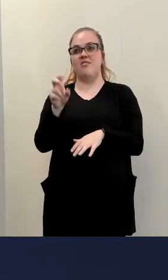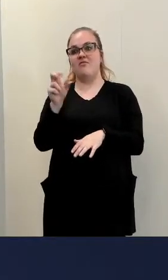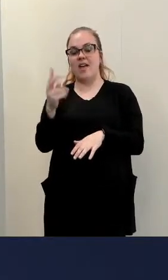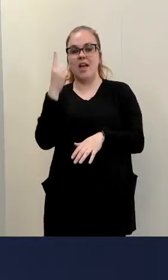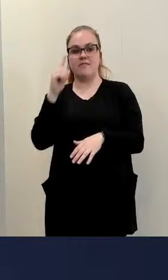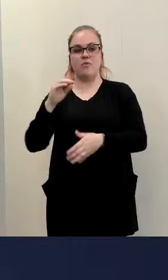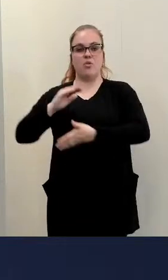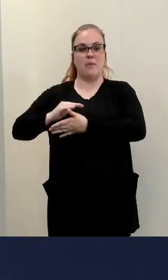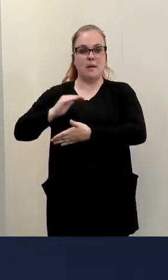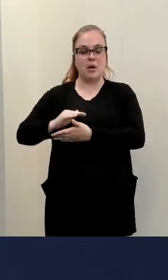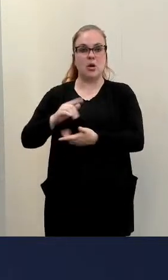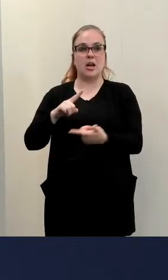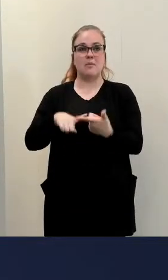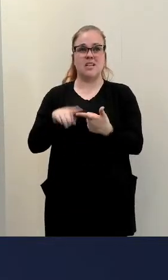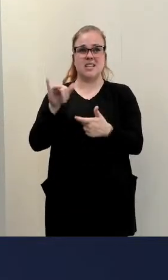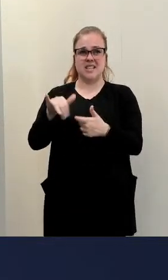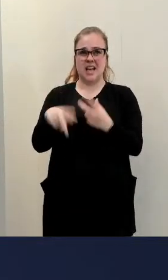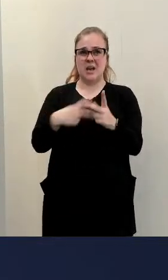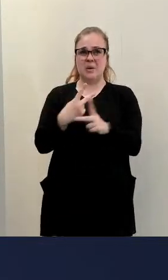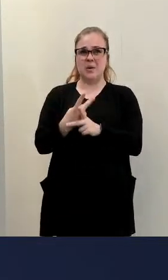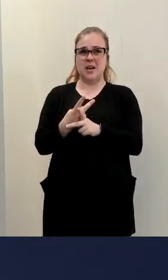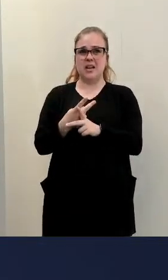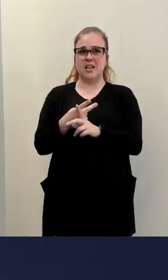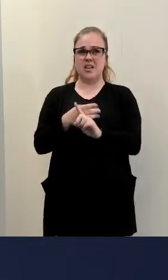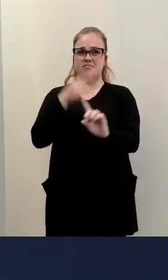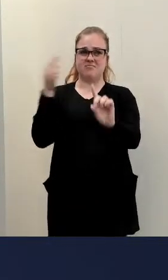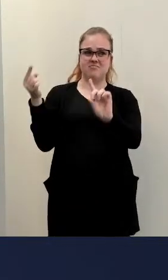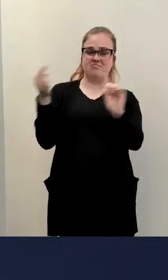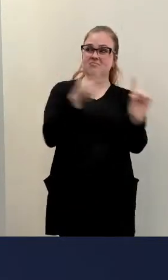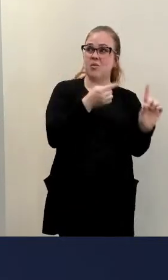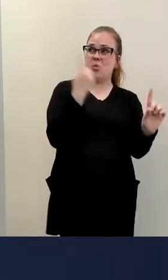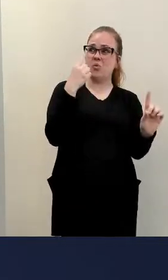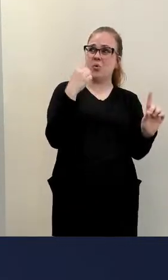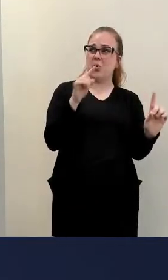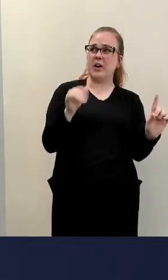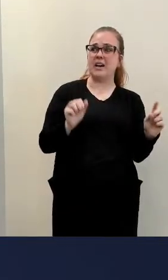that. Is that what we're kind of geared toward for this too?